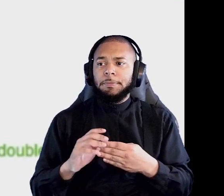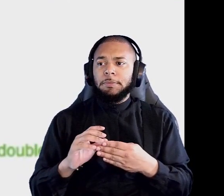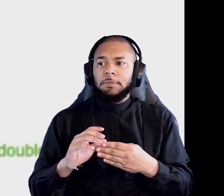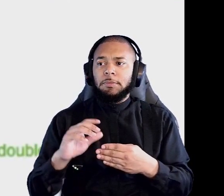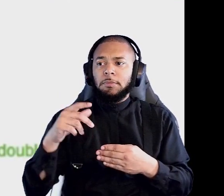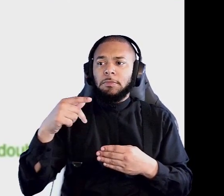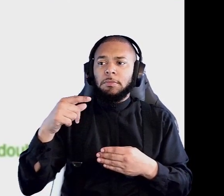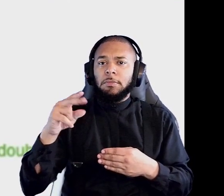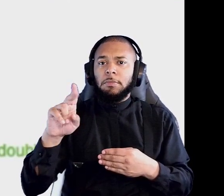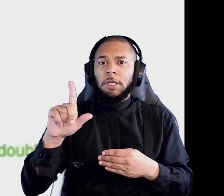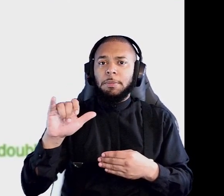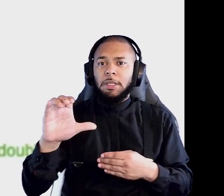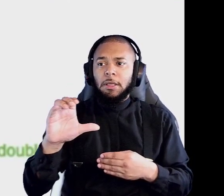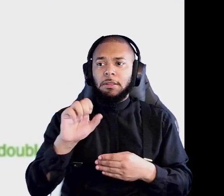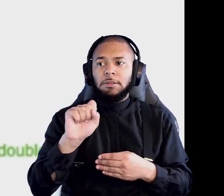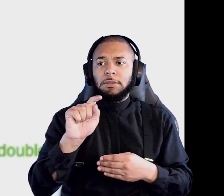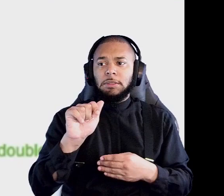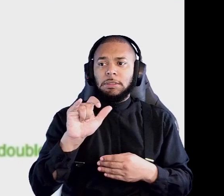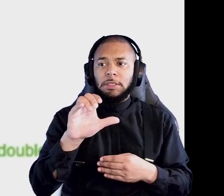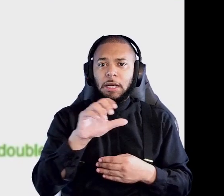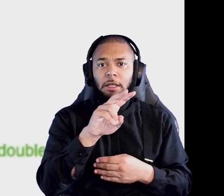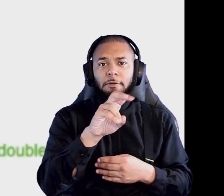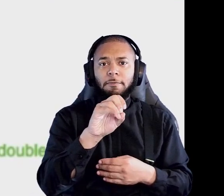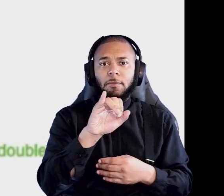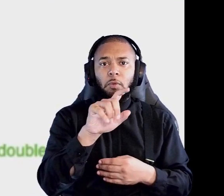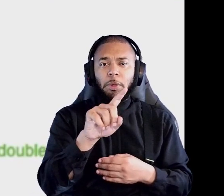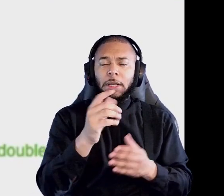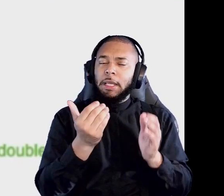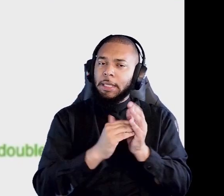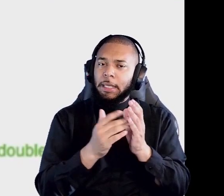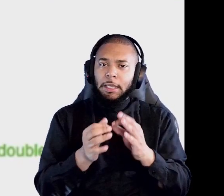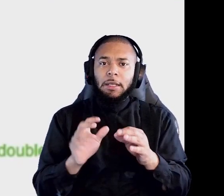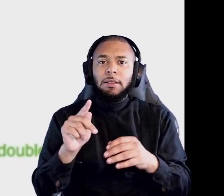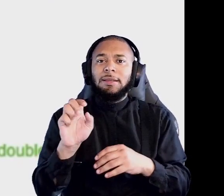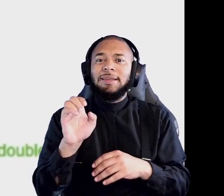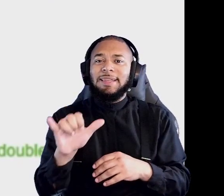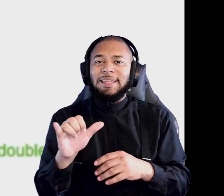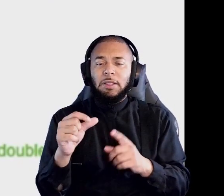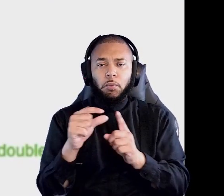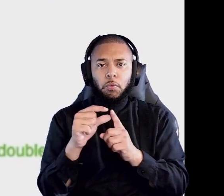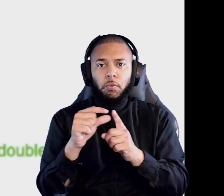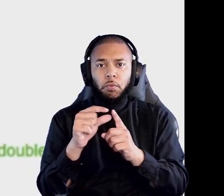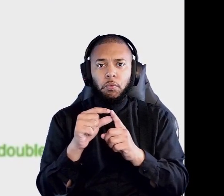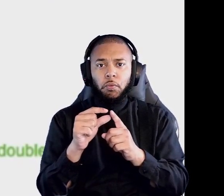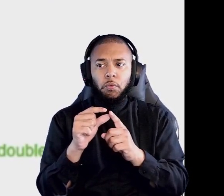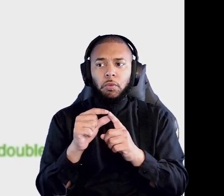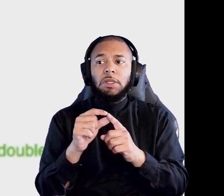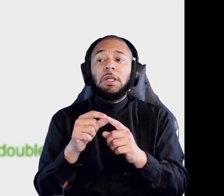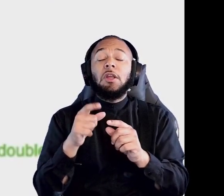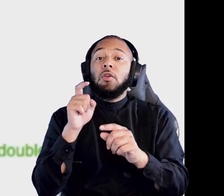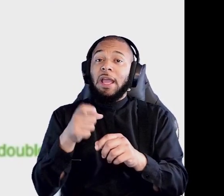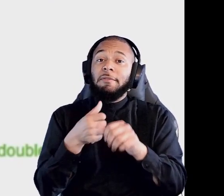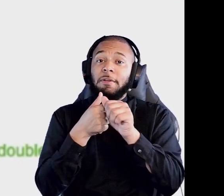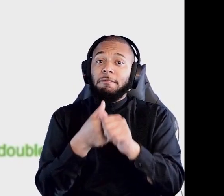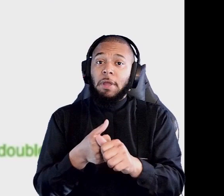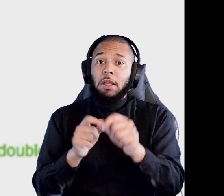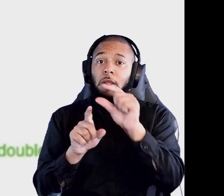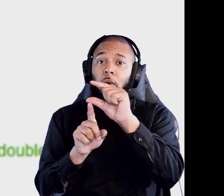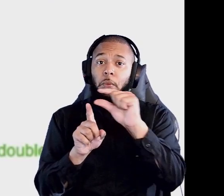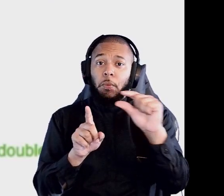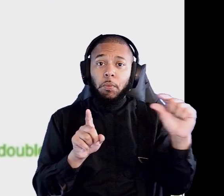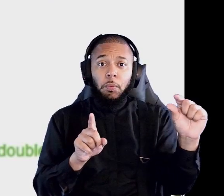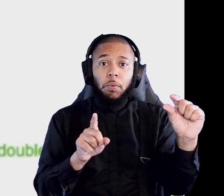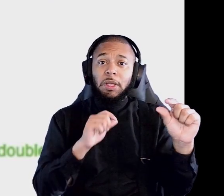static void, again, all keywords, all case sensitive, and then the word main